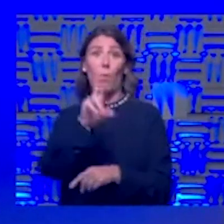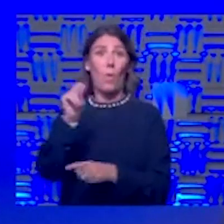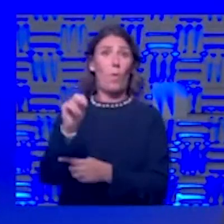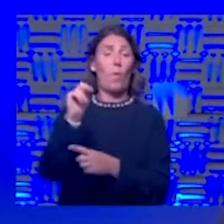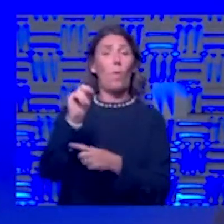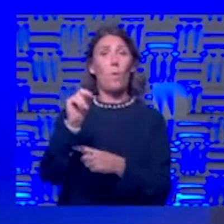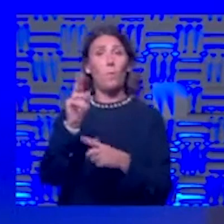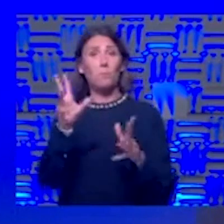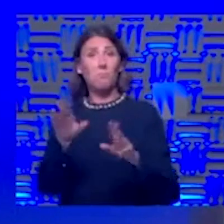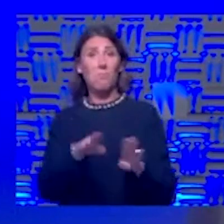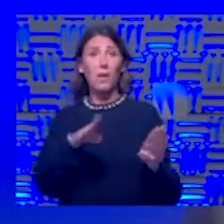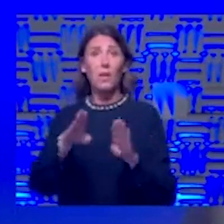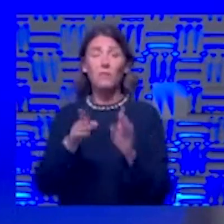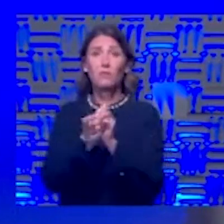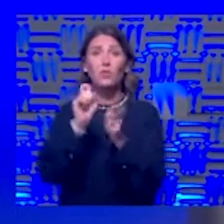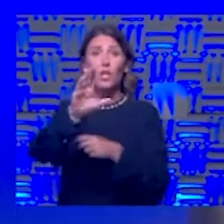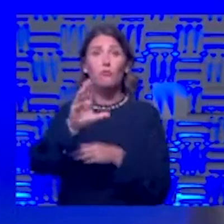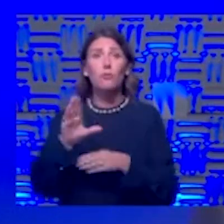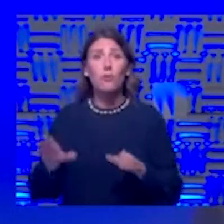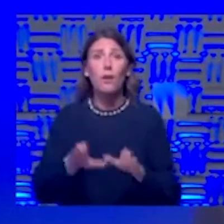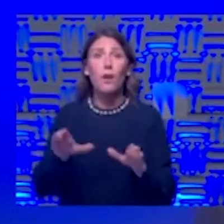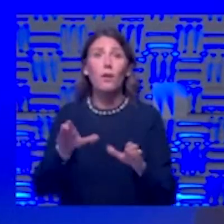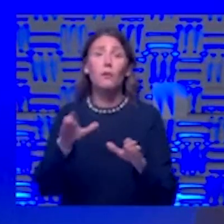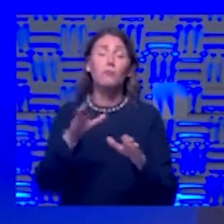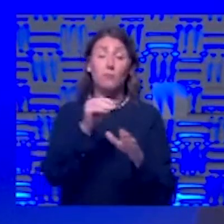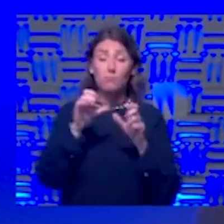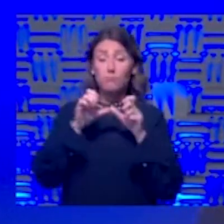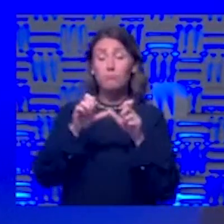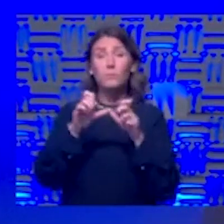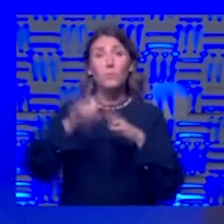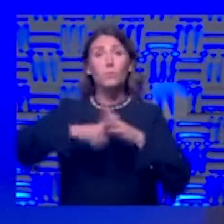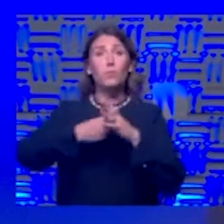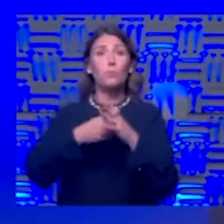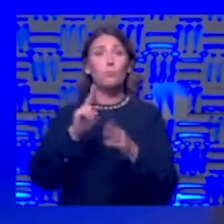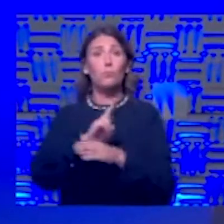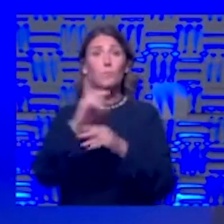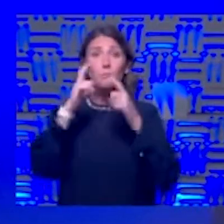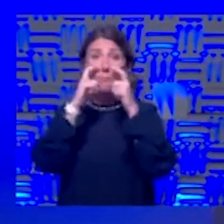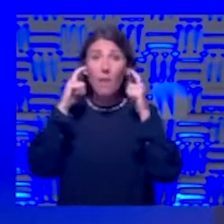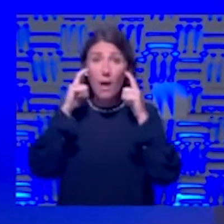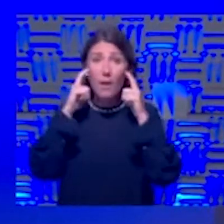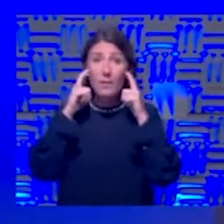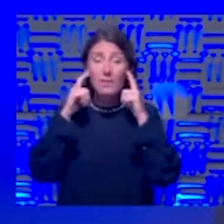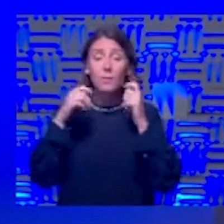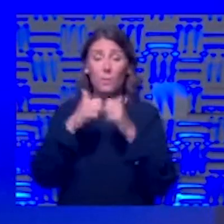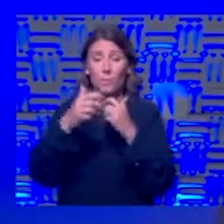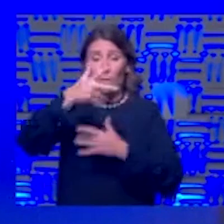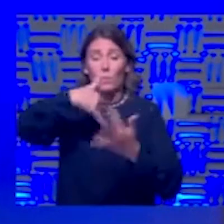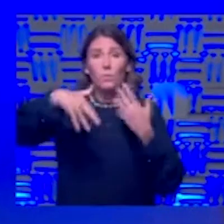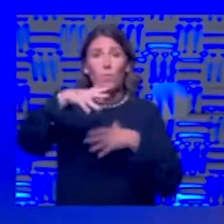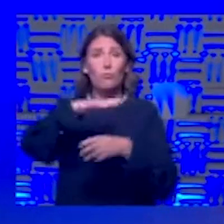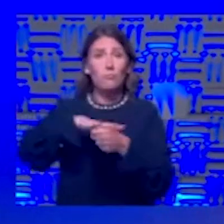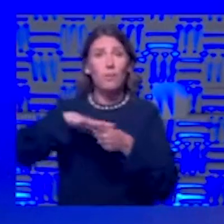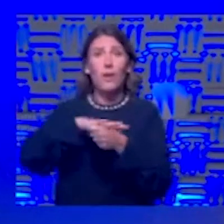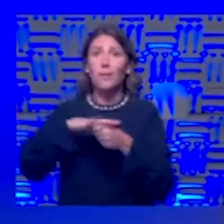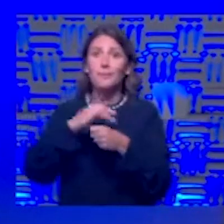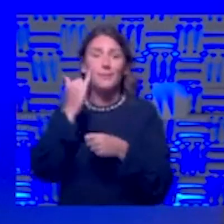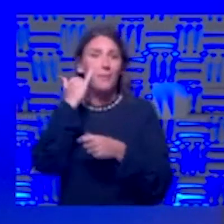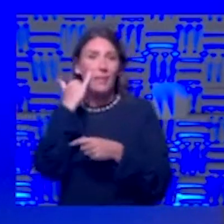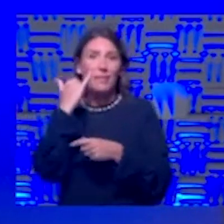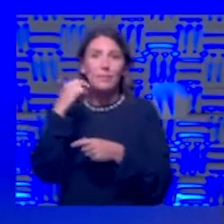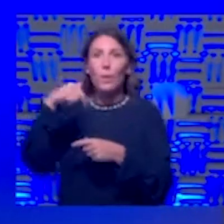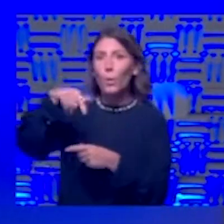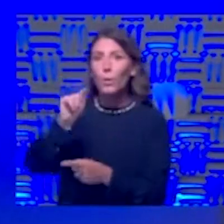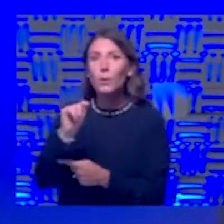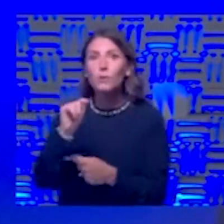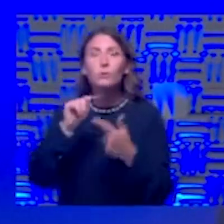change their actions and continue or start to wear a mask in those social areas, whether it's a Quick Trip or